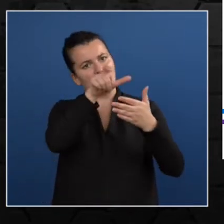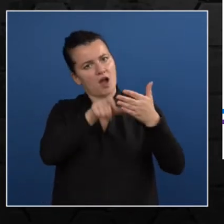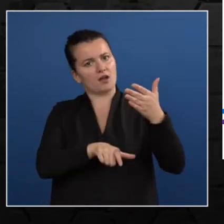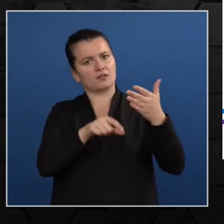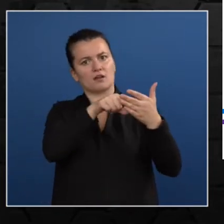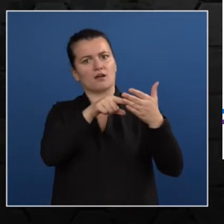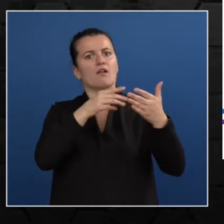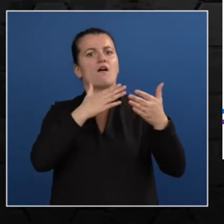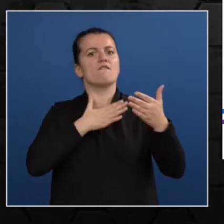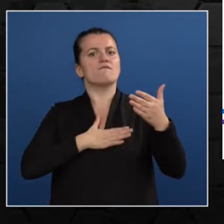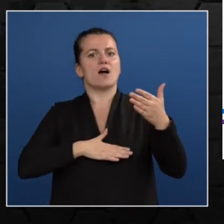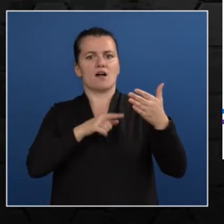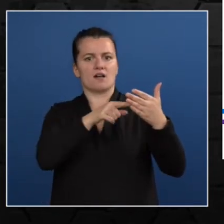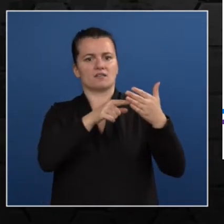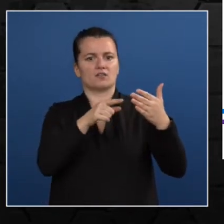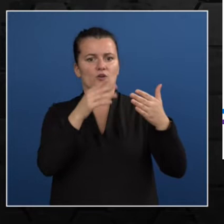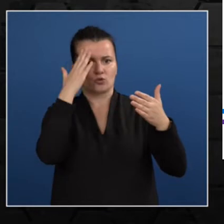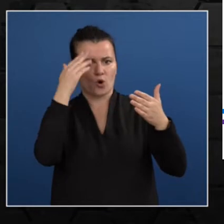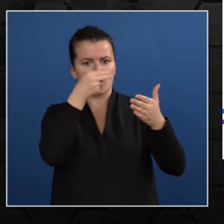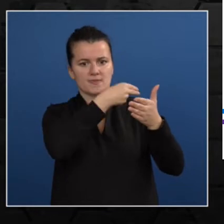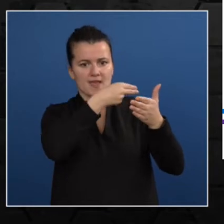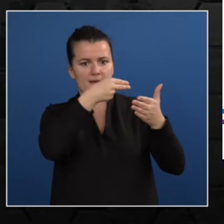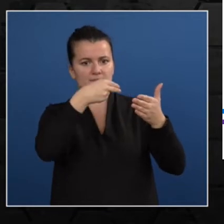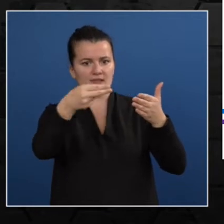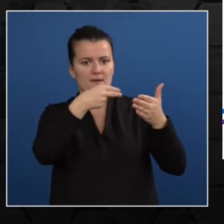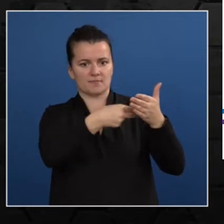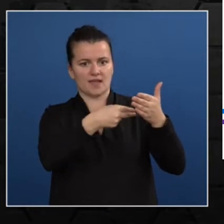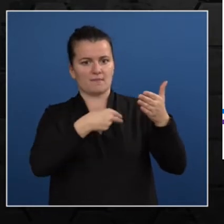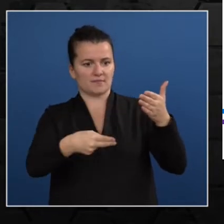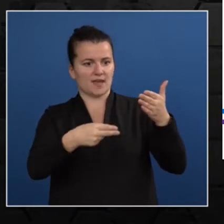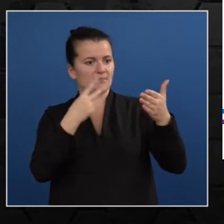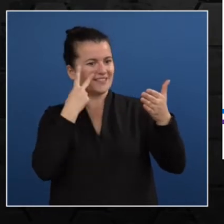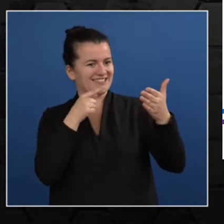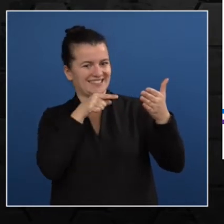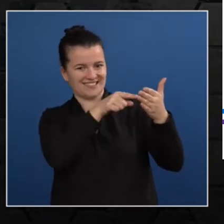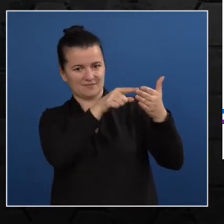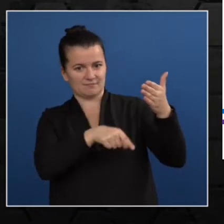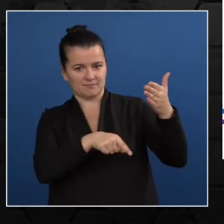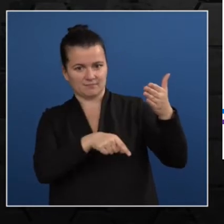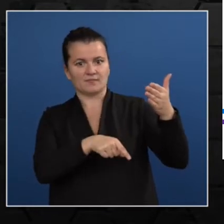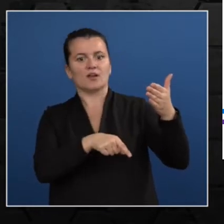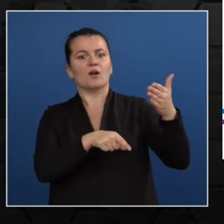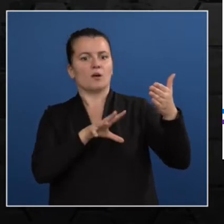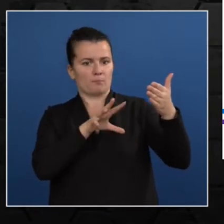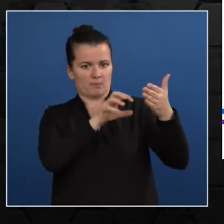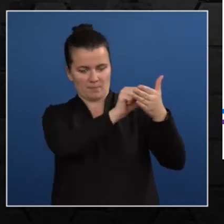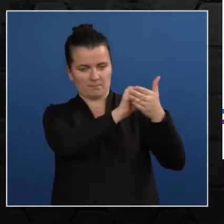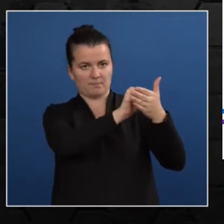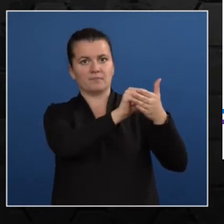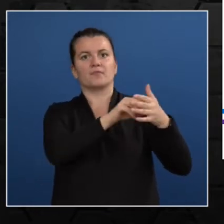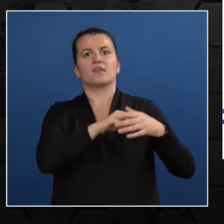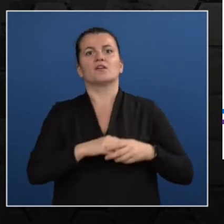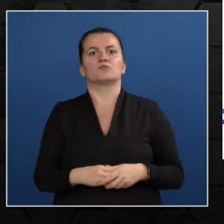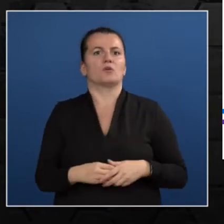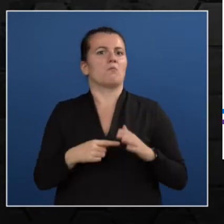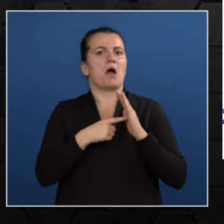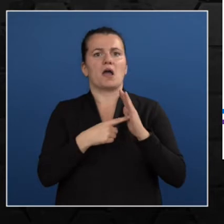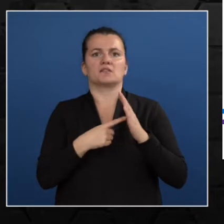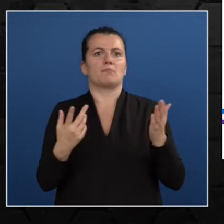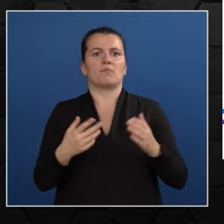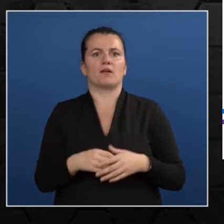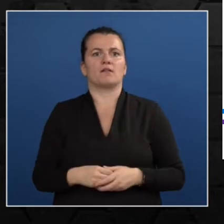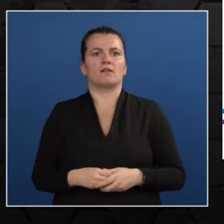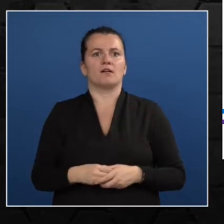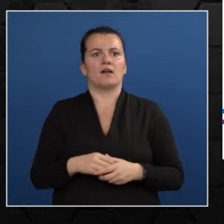queries on Google or maybe your own custom search engine, that who were the candidates for let's say